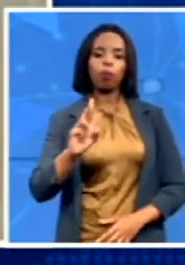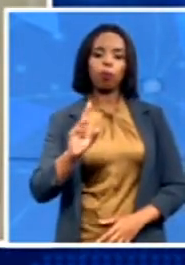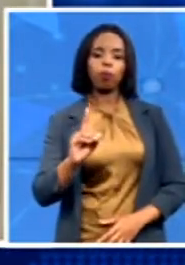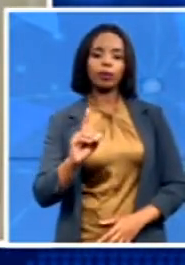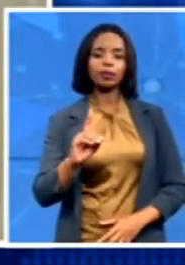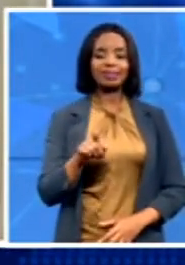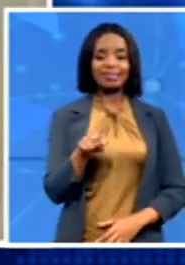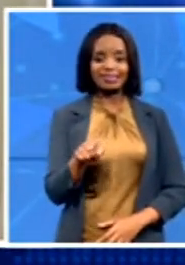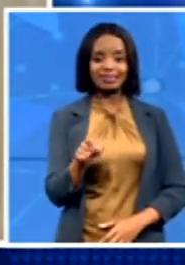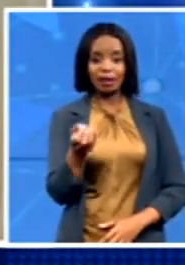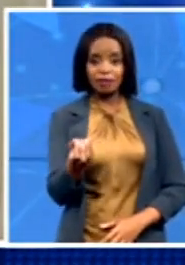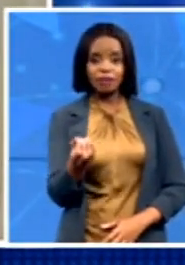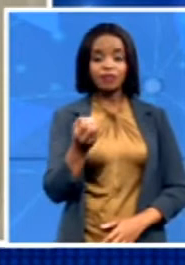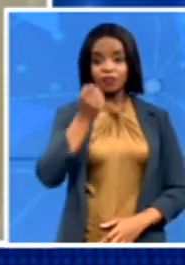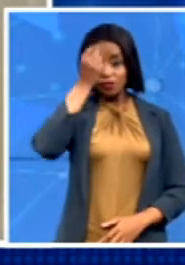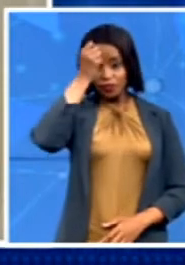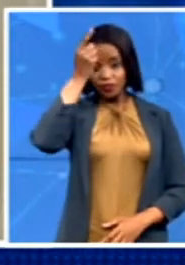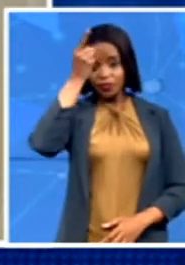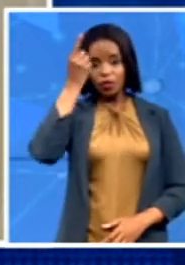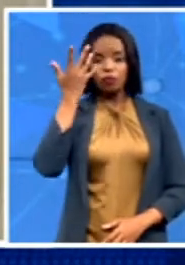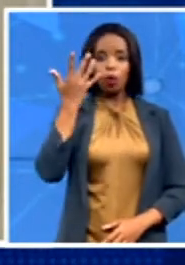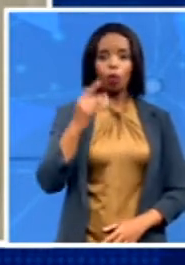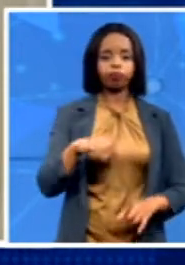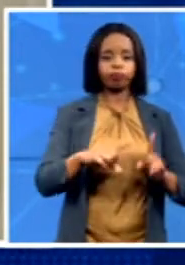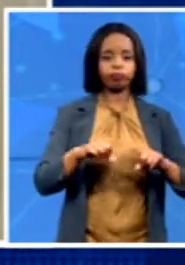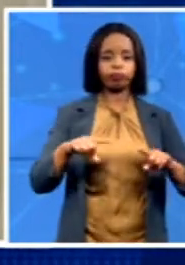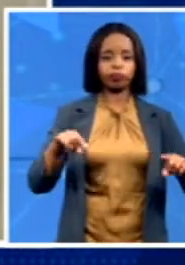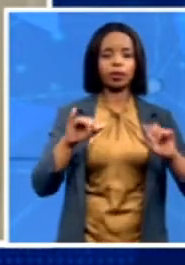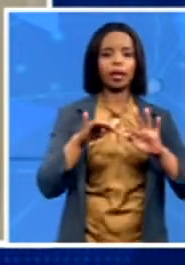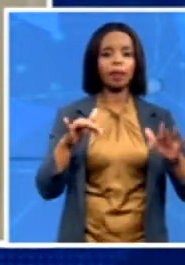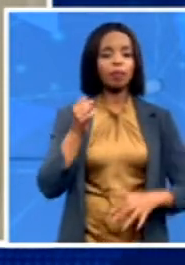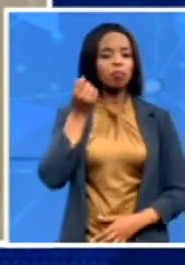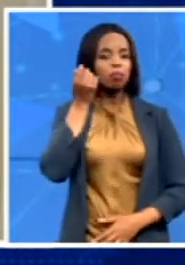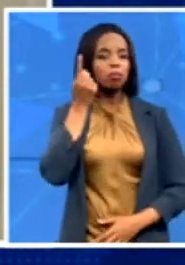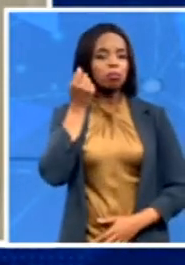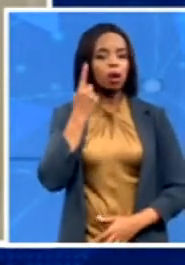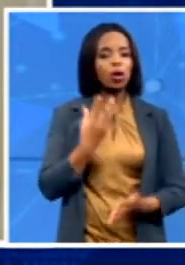various people and to understand their economic status is quite crucial,